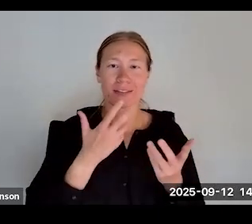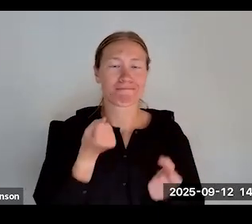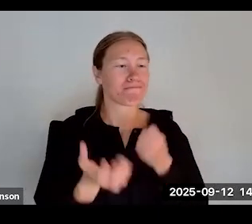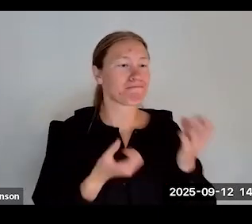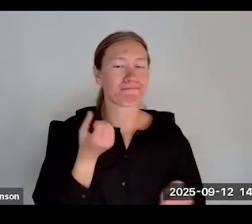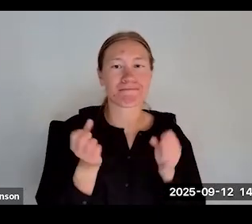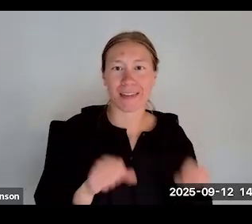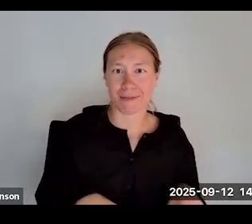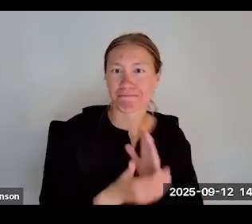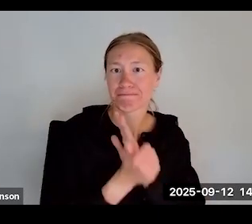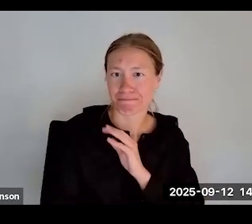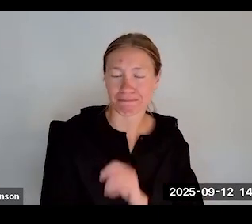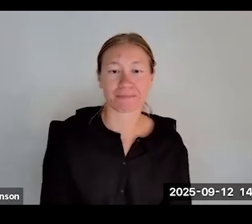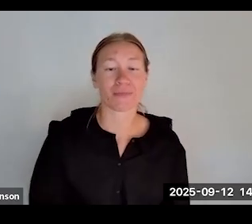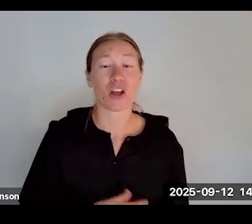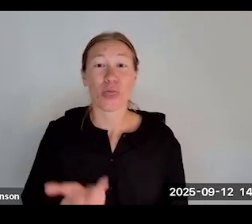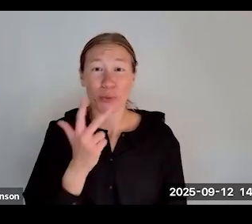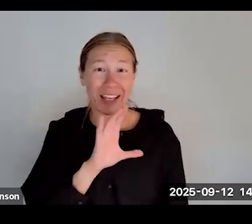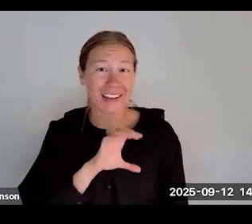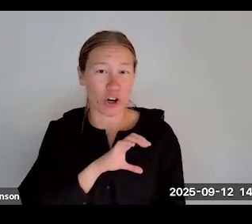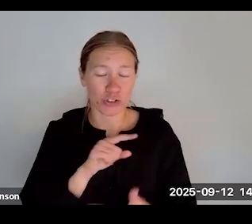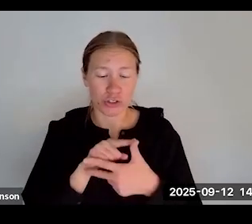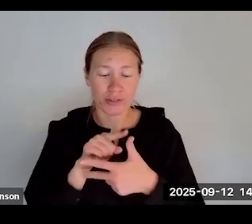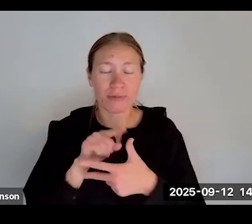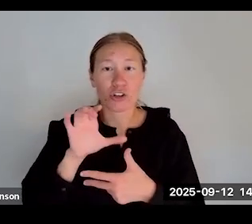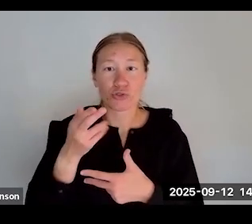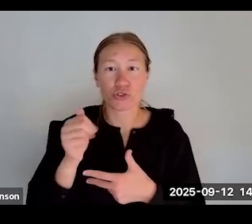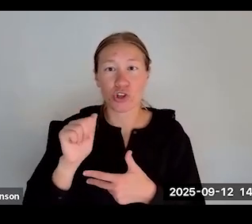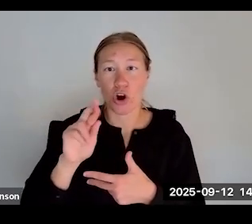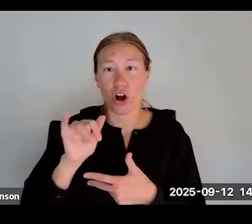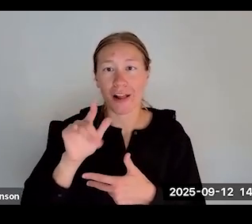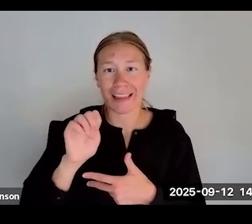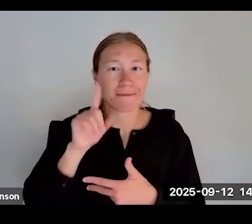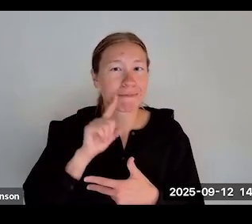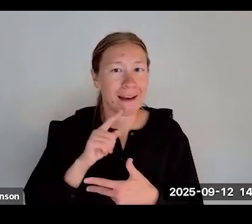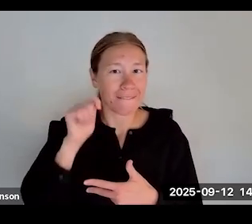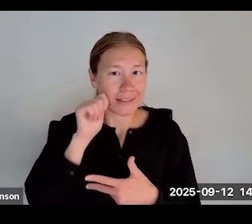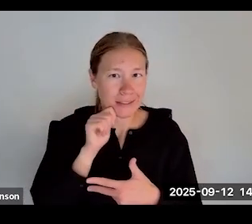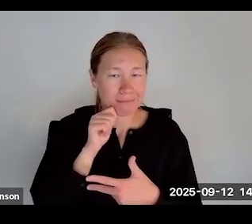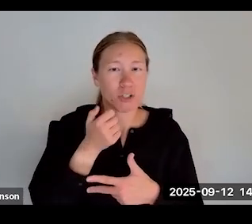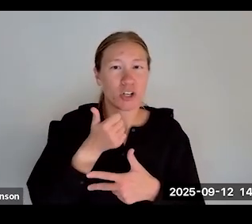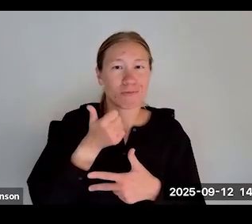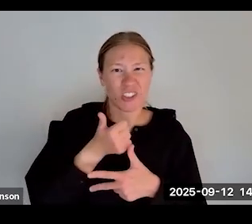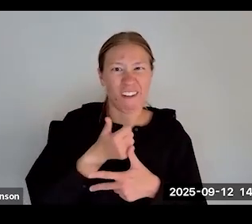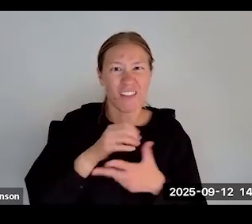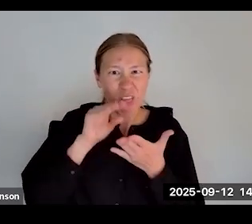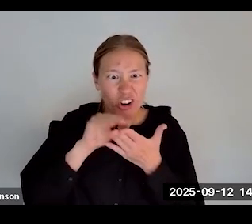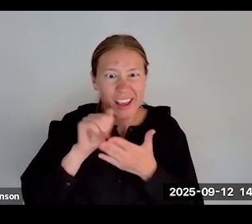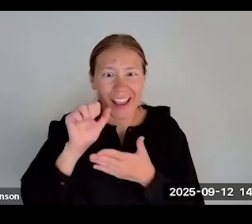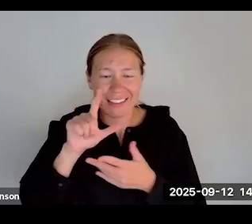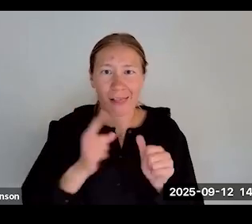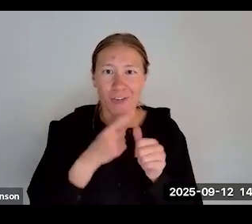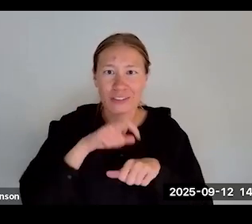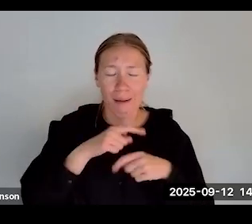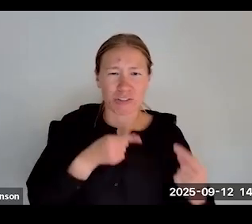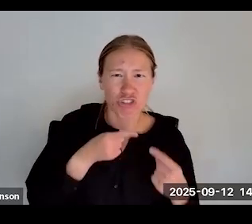three characters. First, there's Charlie, a deaf teenager struggling to fit in as she learns ASL for the first time.